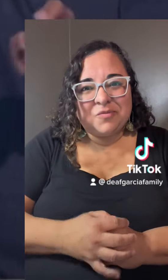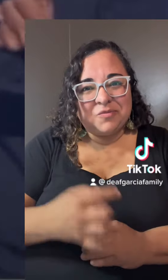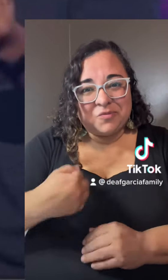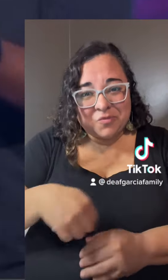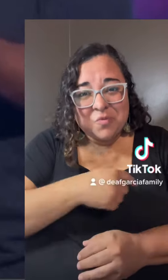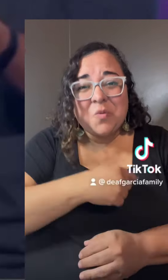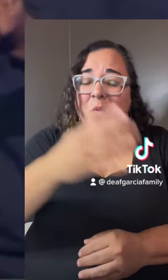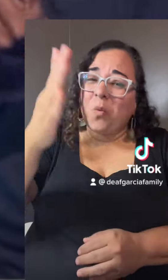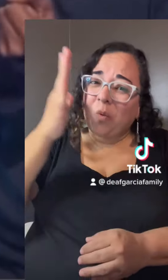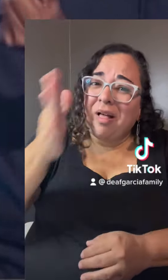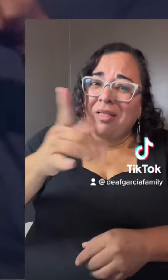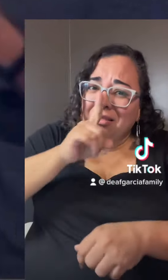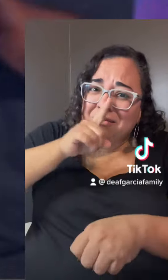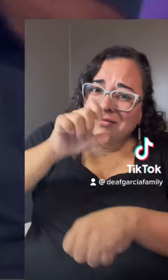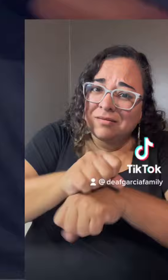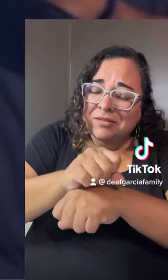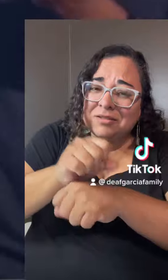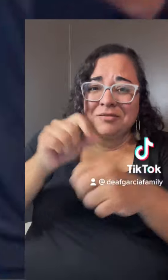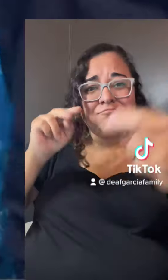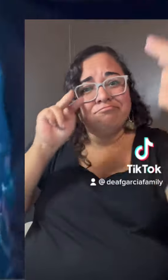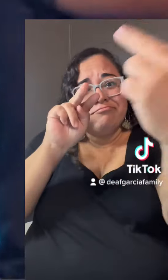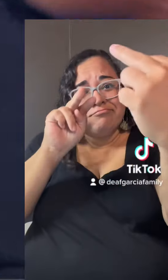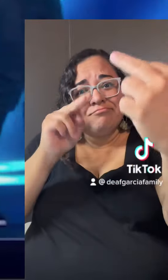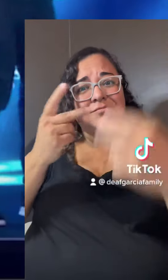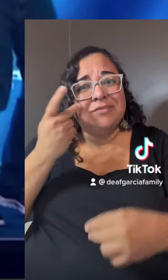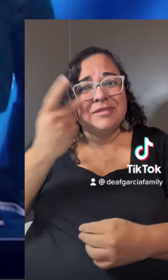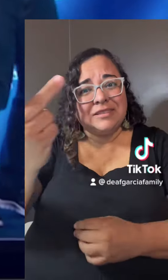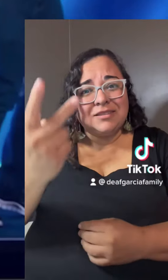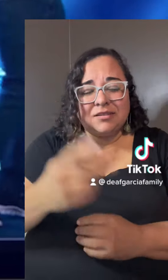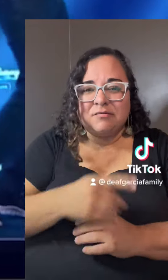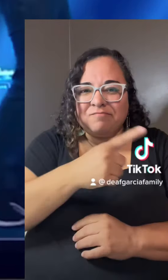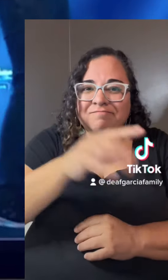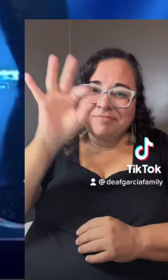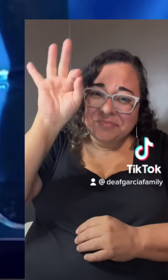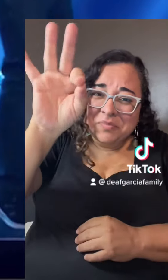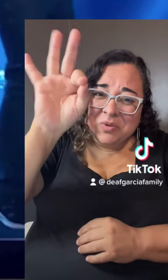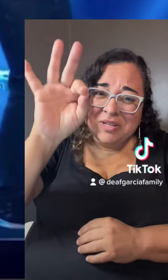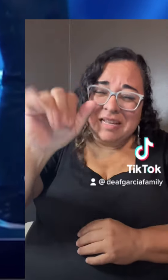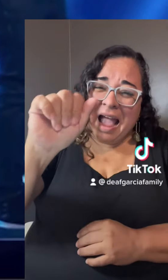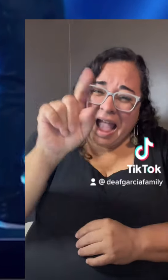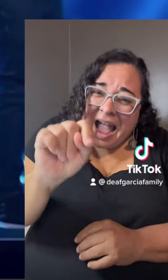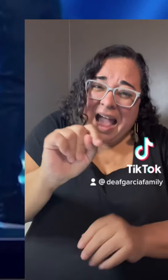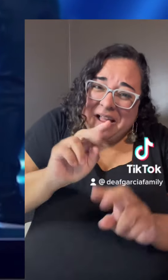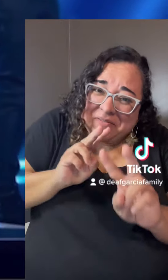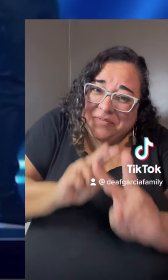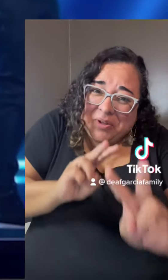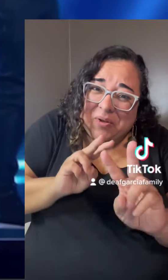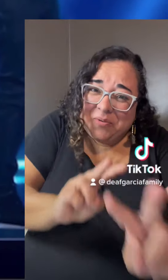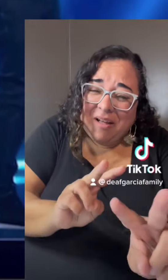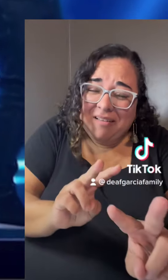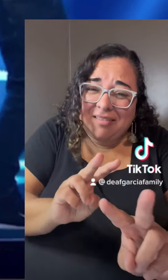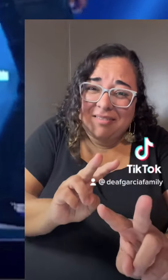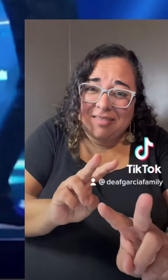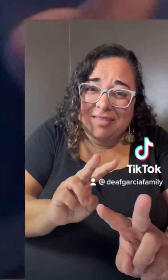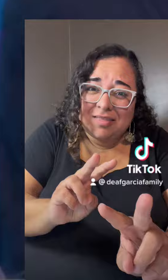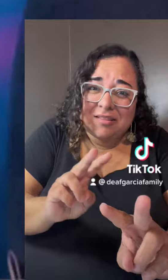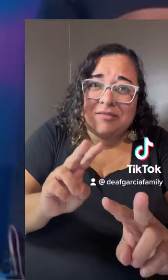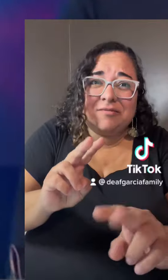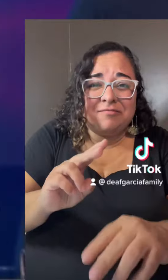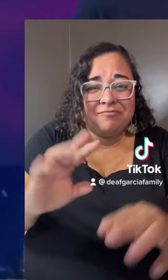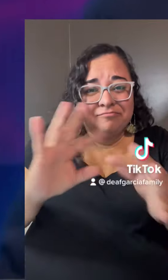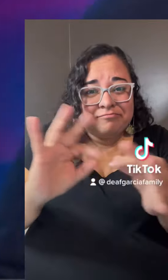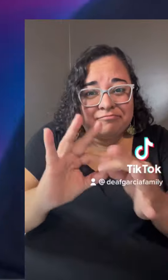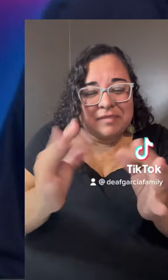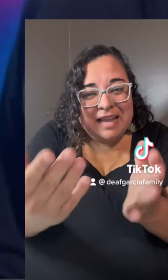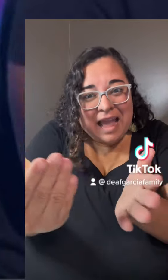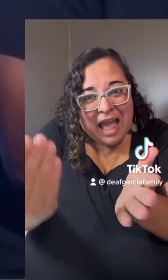We are going to see him. And so he's preaching to this group of people at a funeral. And then he